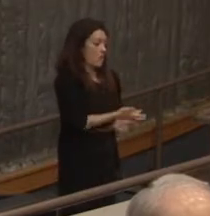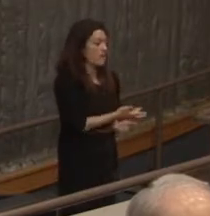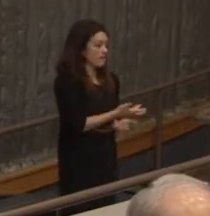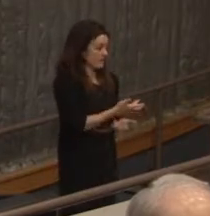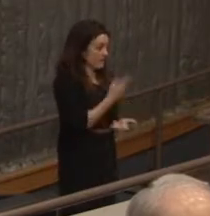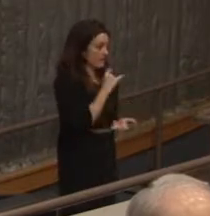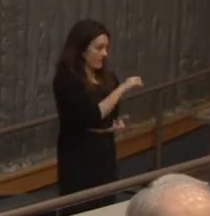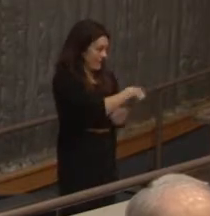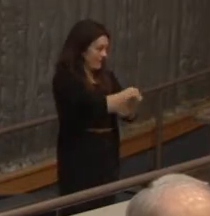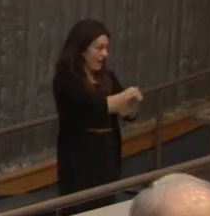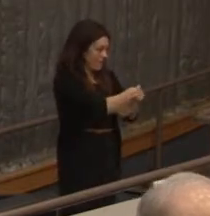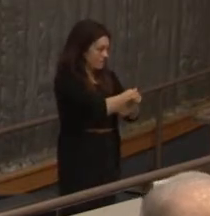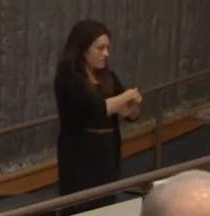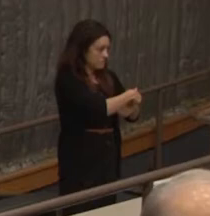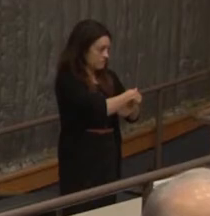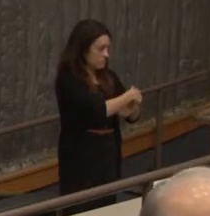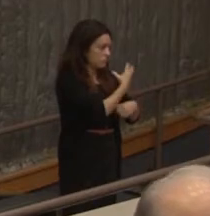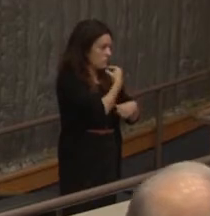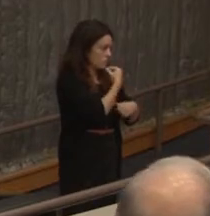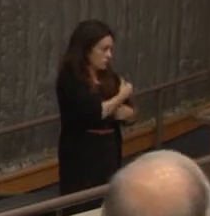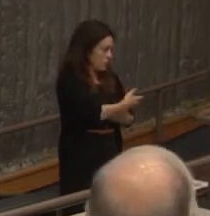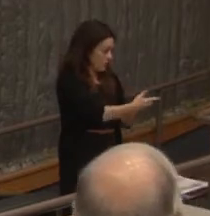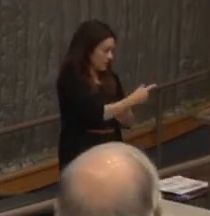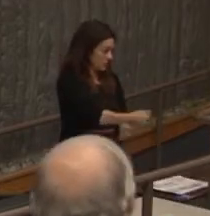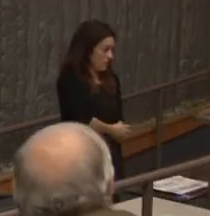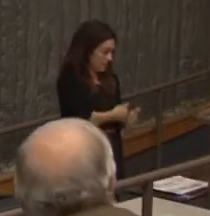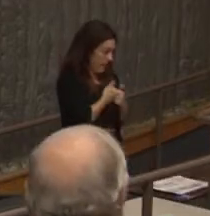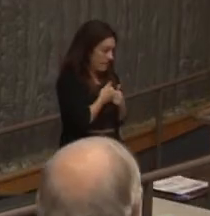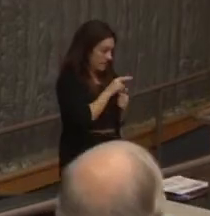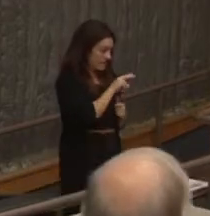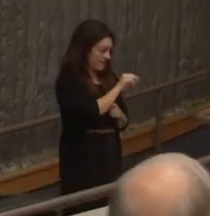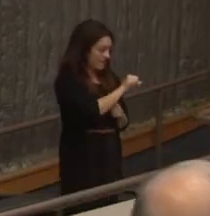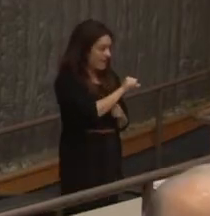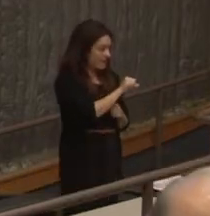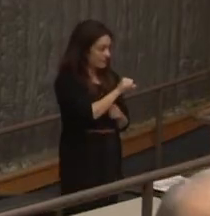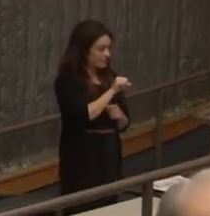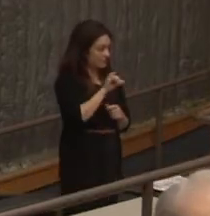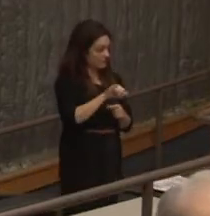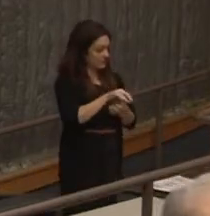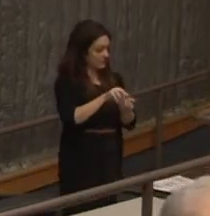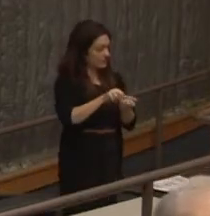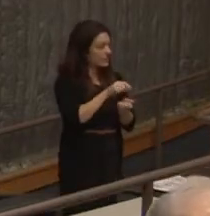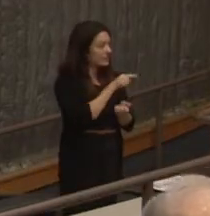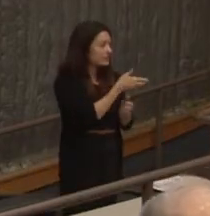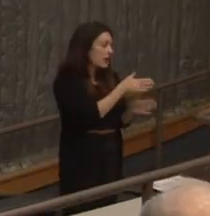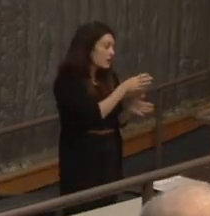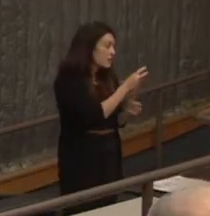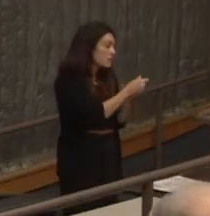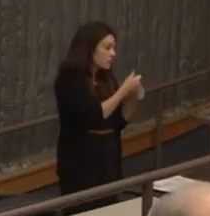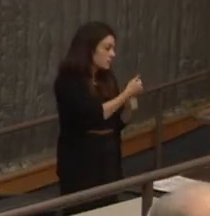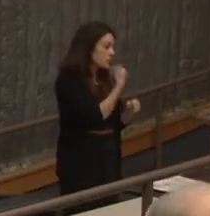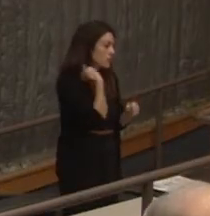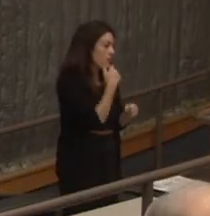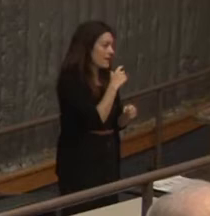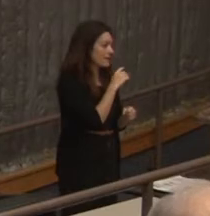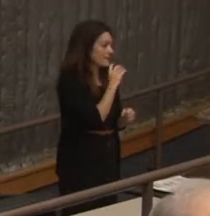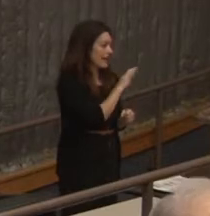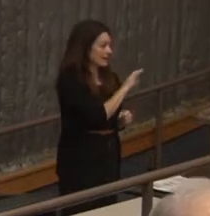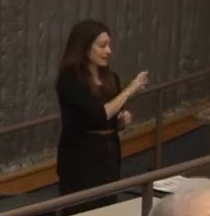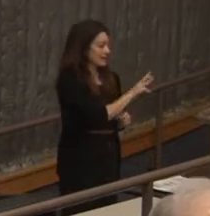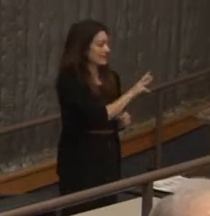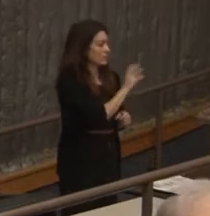20th century and a survivor of the Vilna ghetto, who died just a few years ago in Jerusalem at the age of 96.